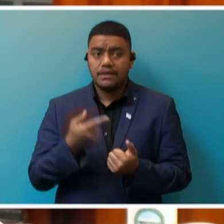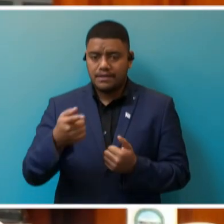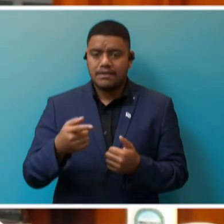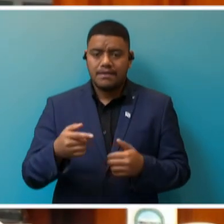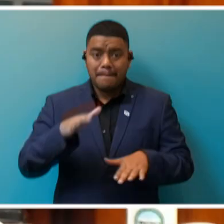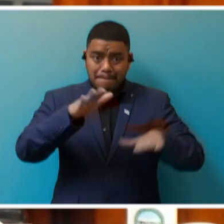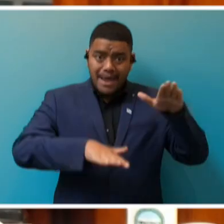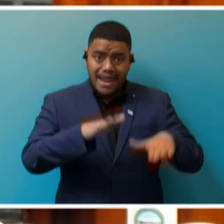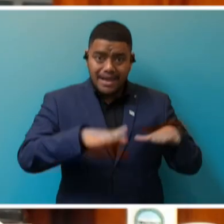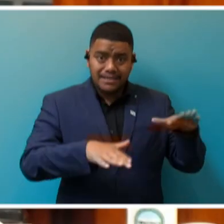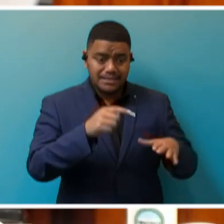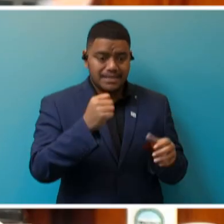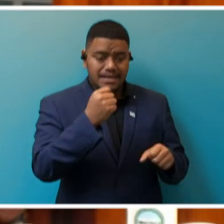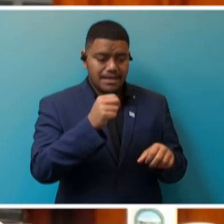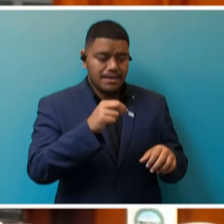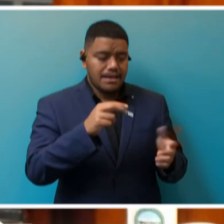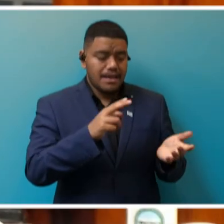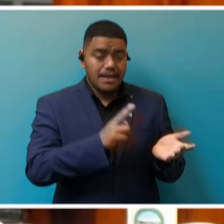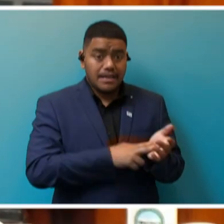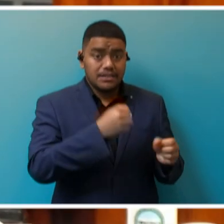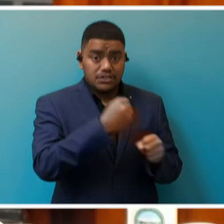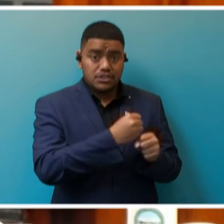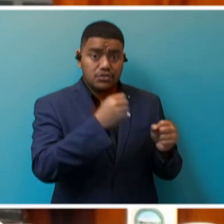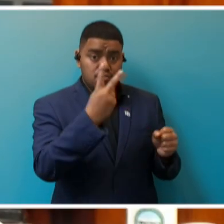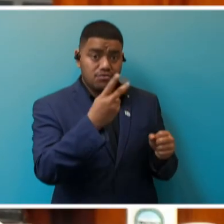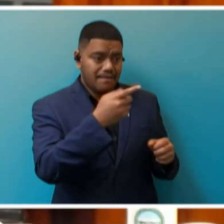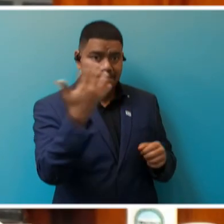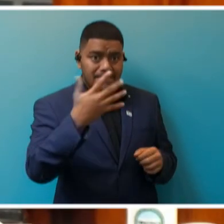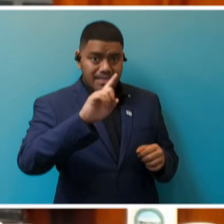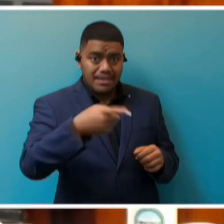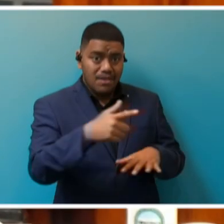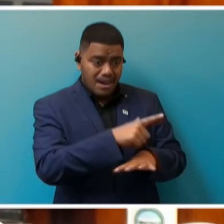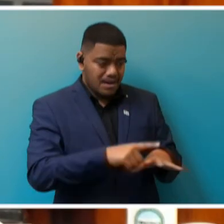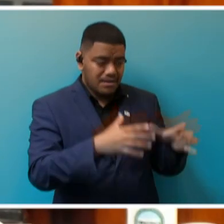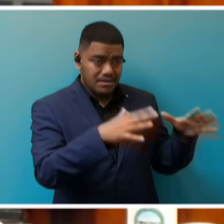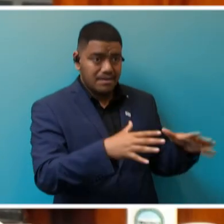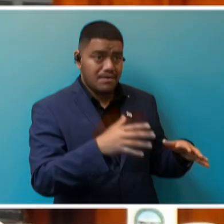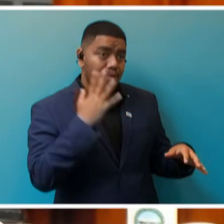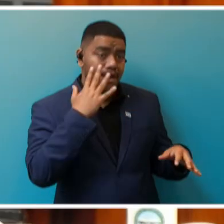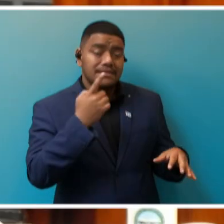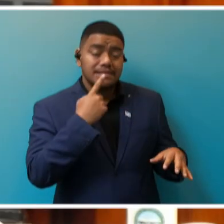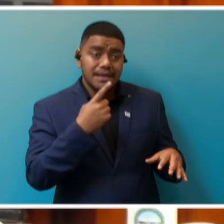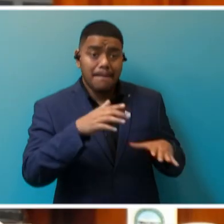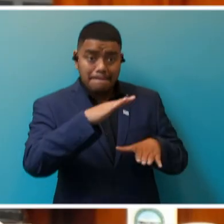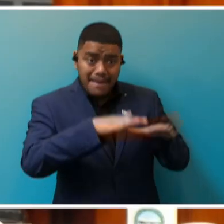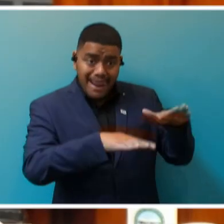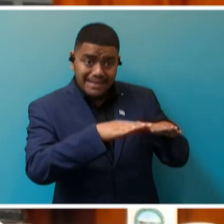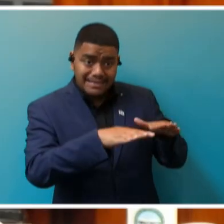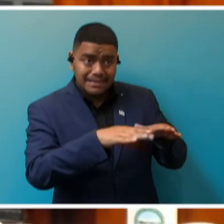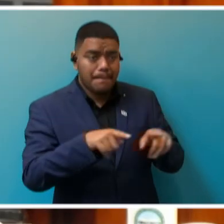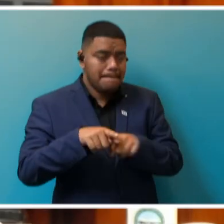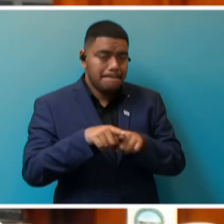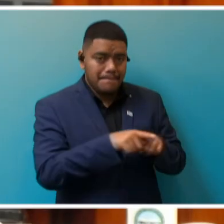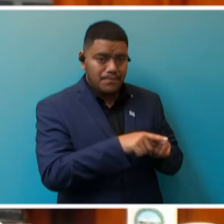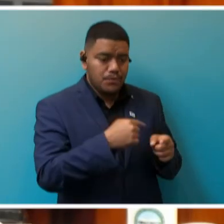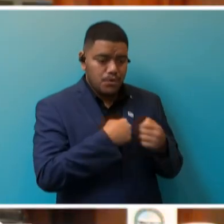of NG2, or the balance of these 15,000 acres, and when I say the balance, I mean that we're